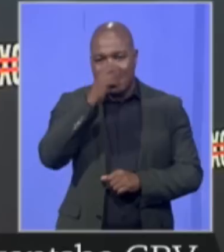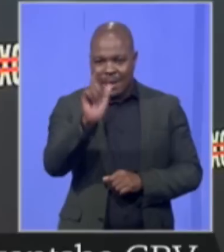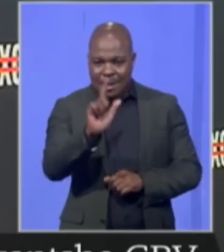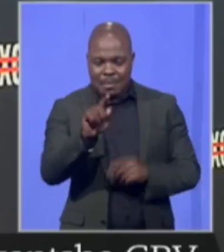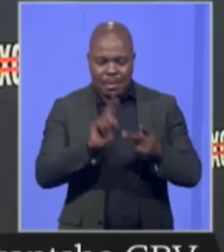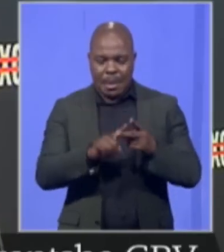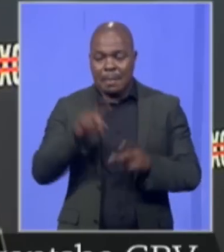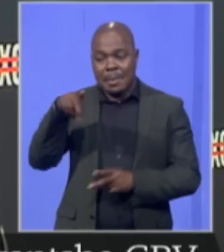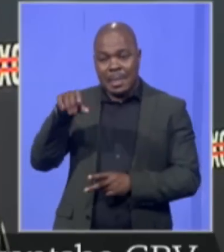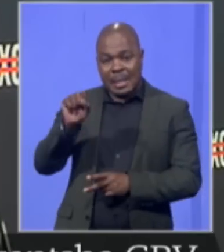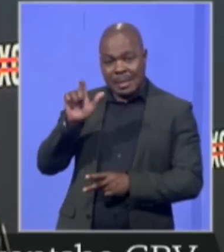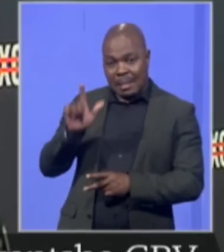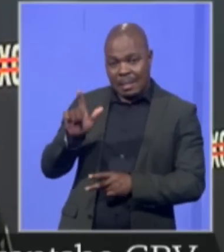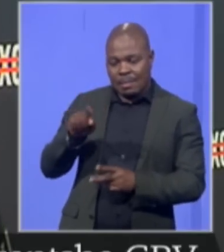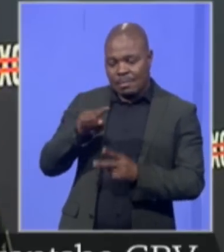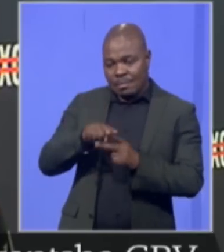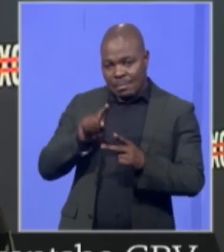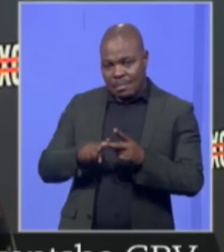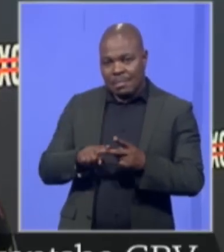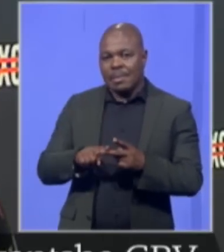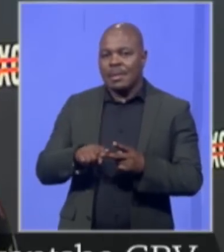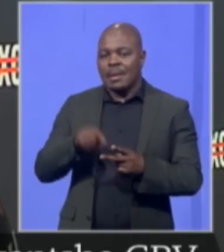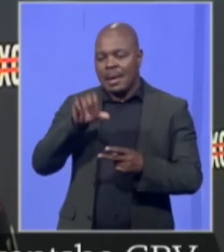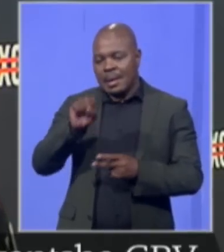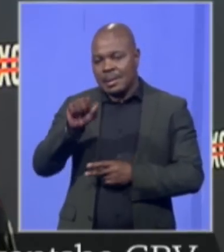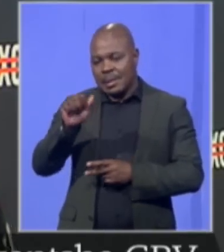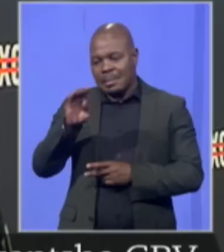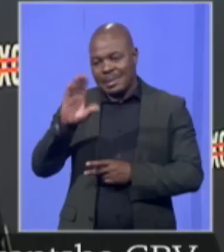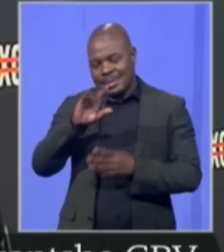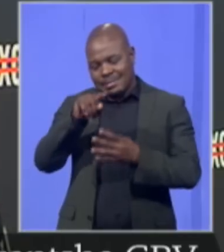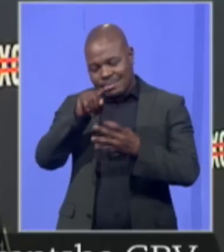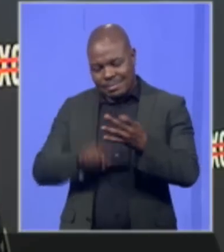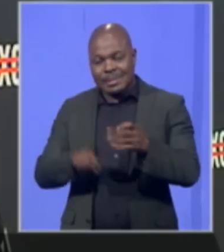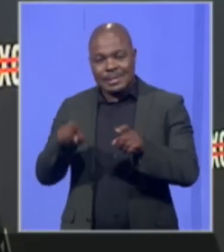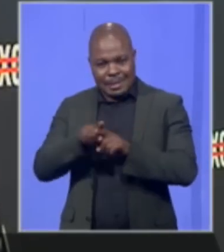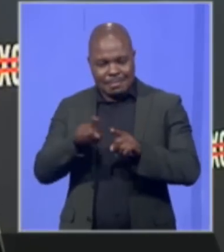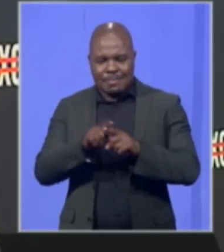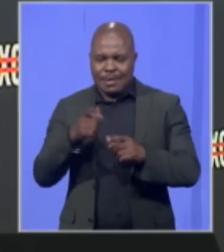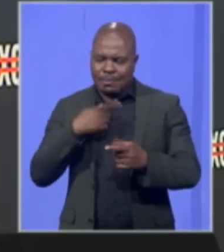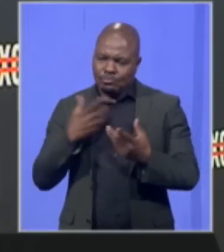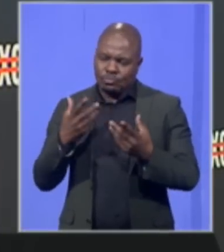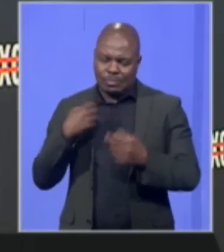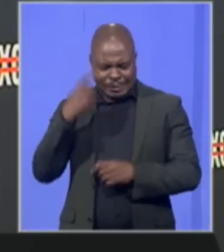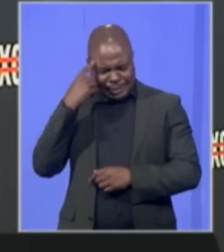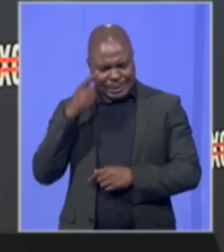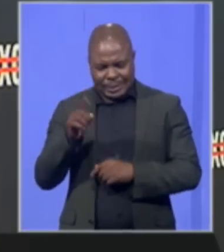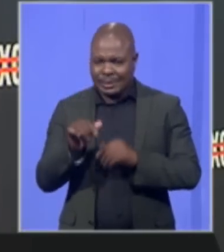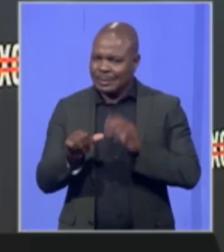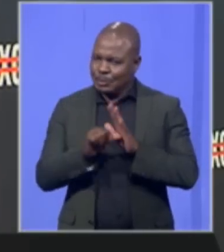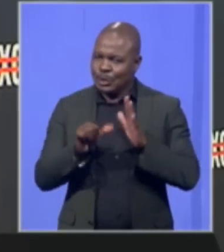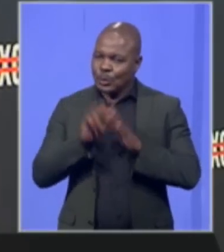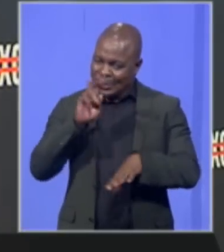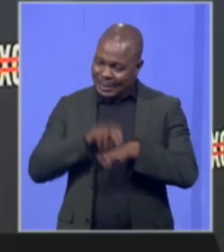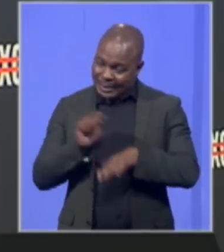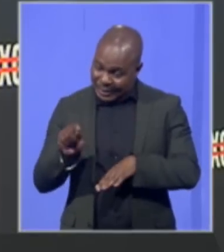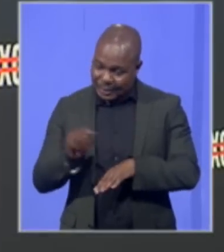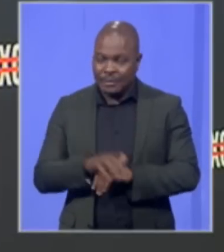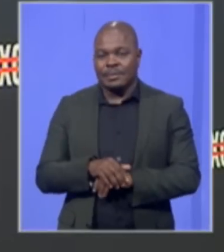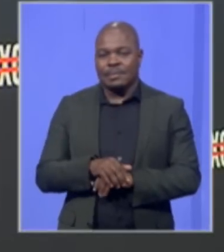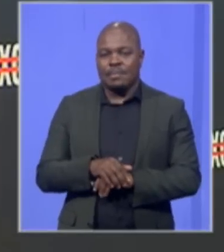the PSL, as well as with the SABC. I think it's one that is needed, especially for